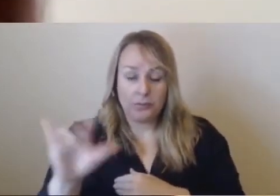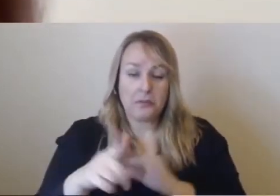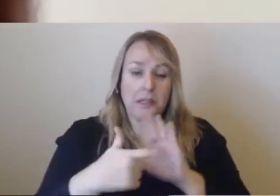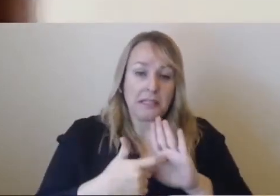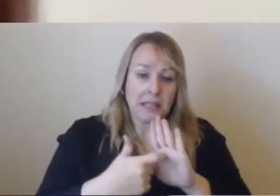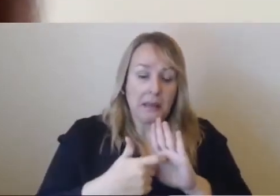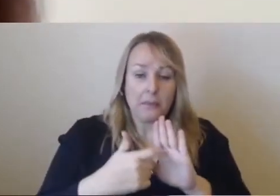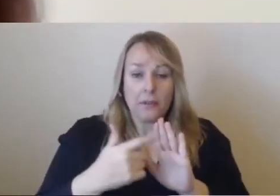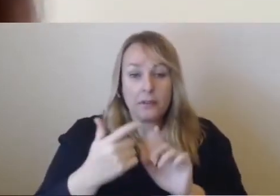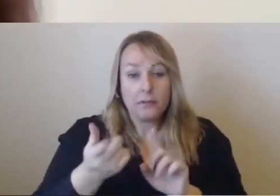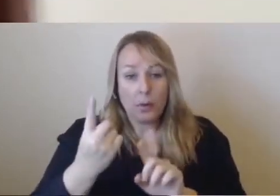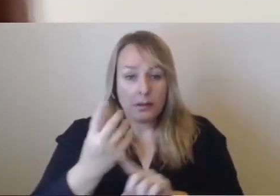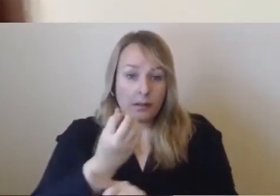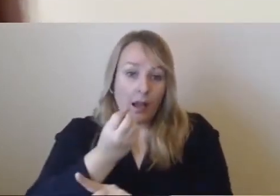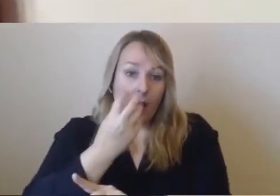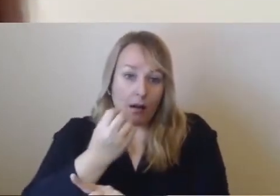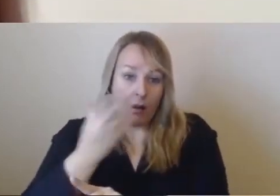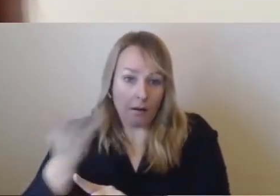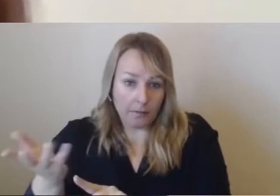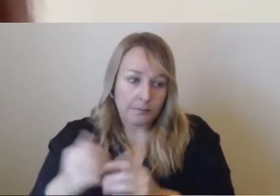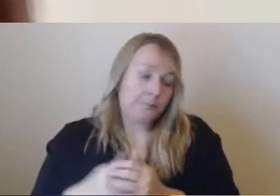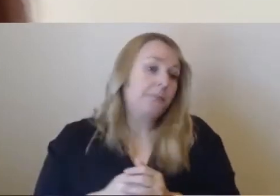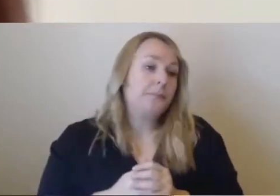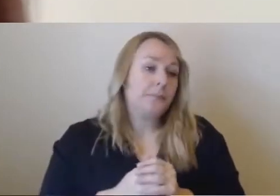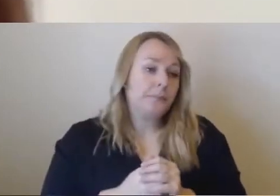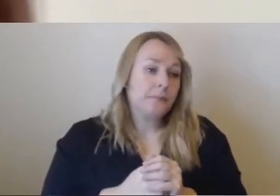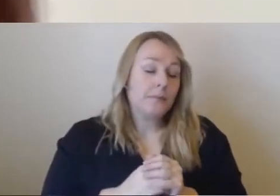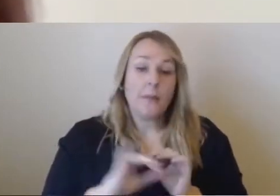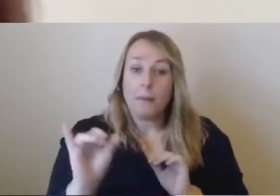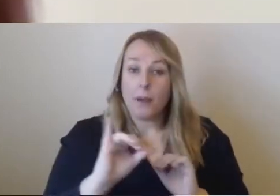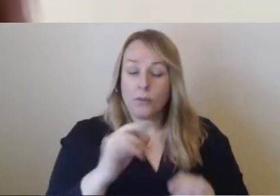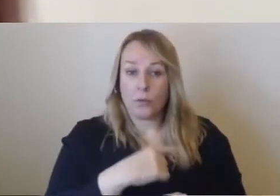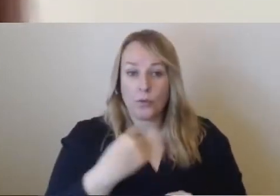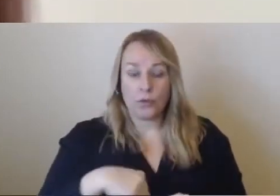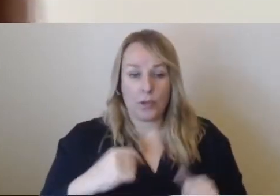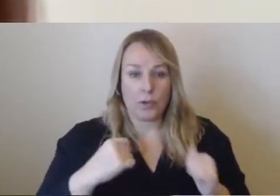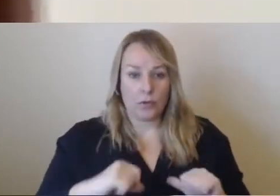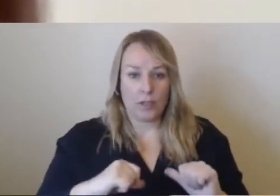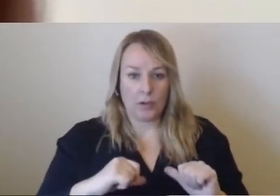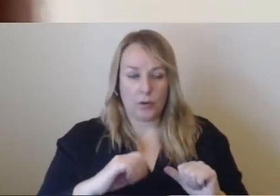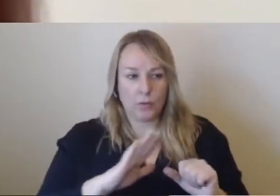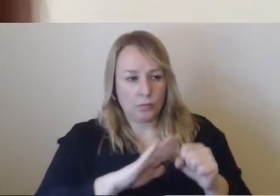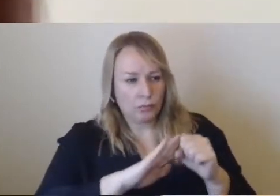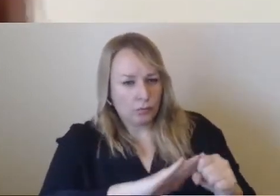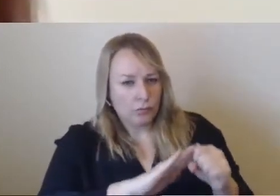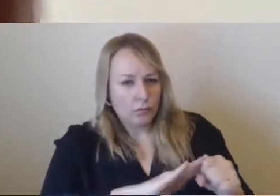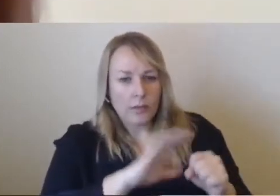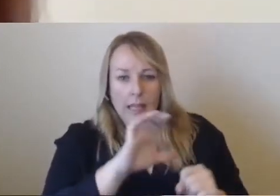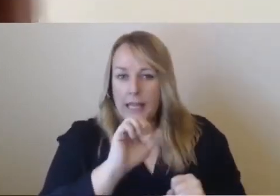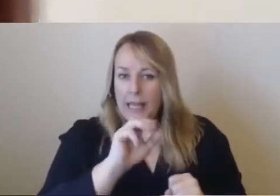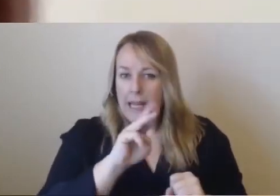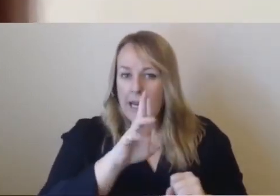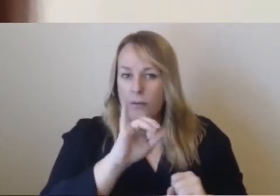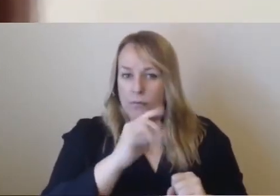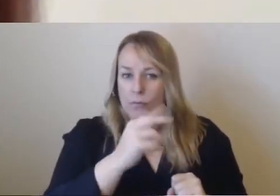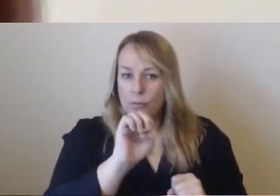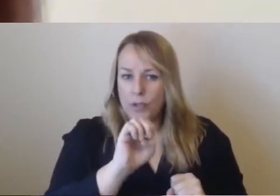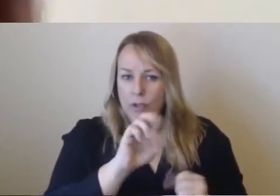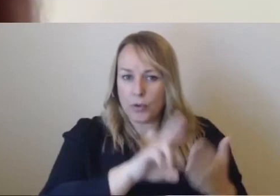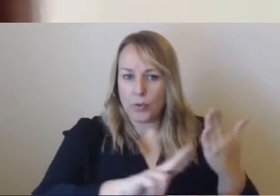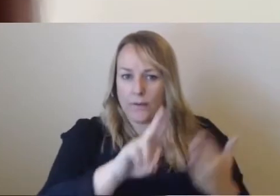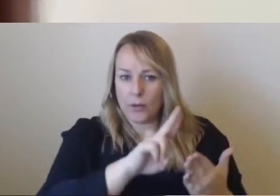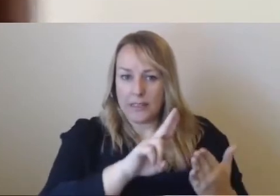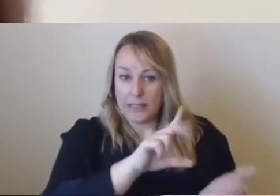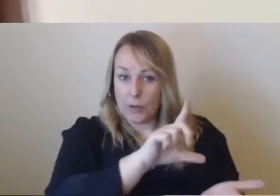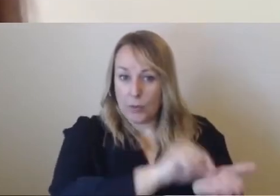is one. But you've had China trying to pressure Cambridge University Press for it to, you know, not publish